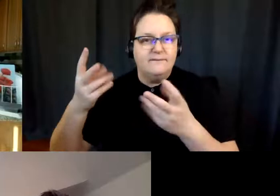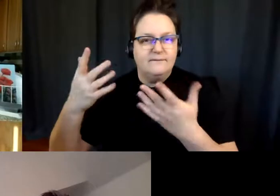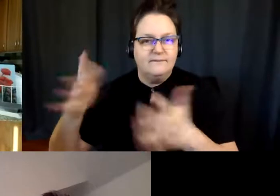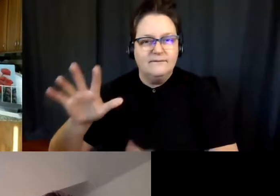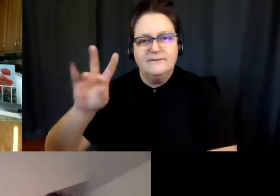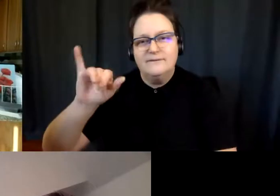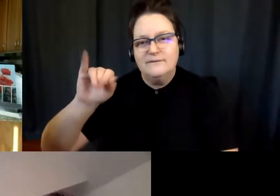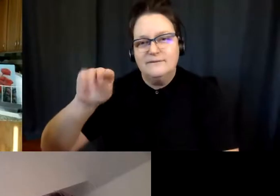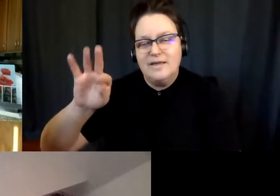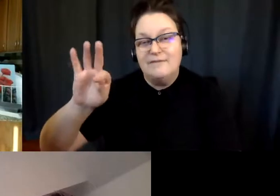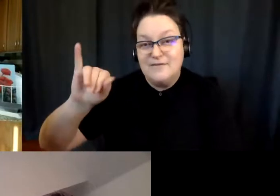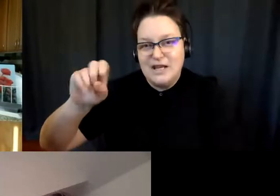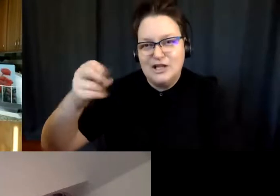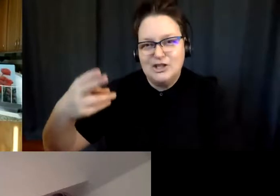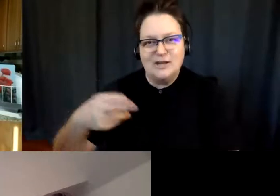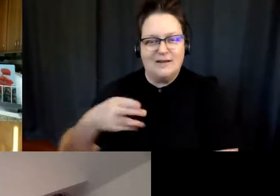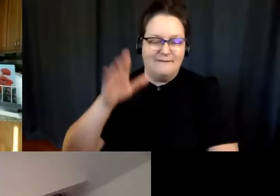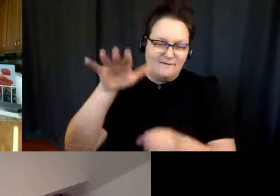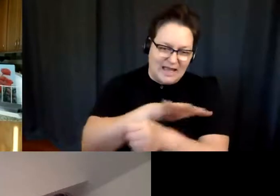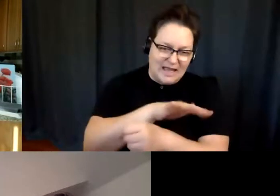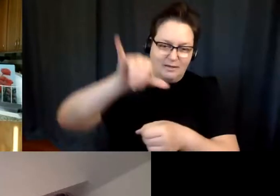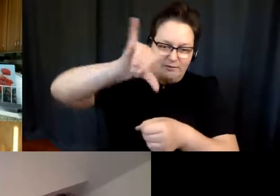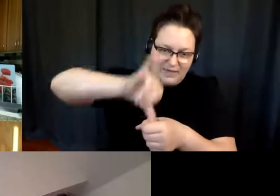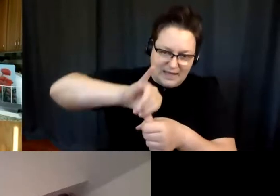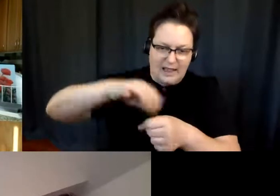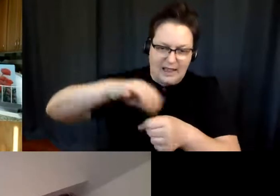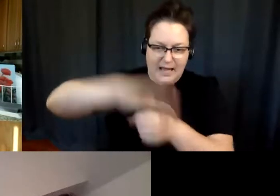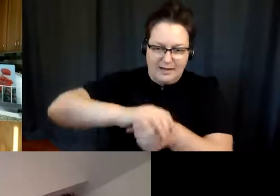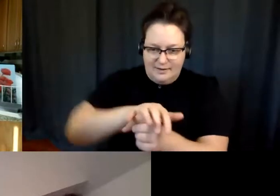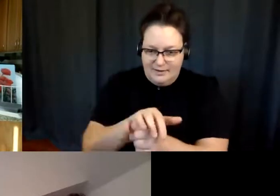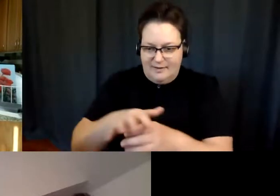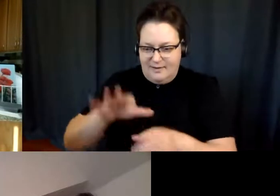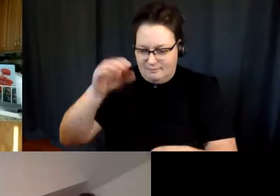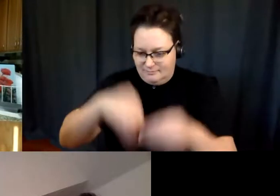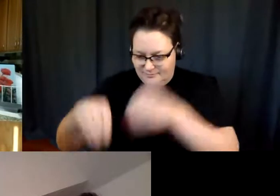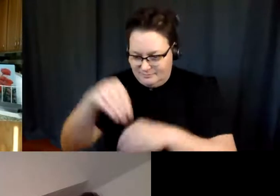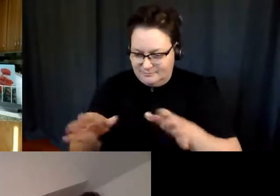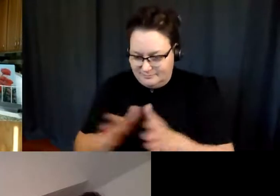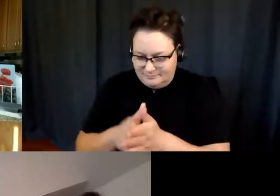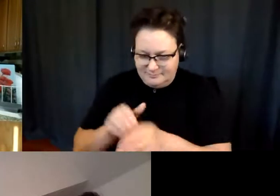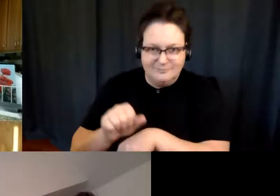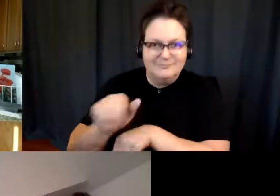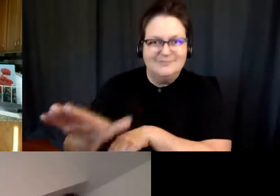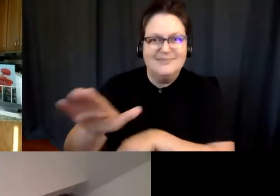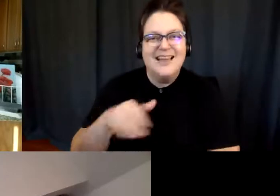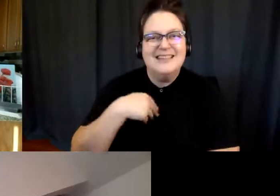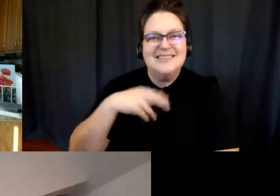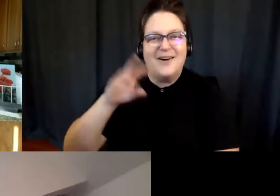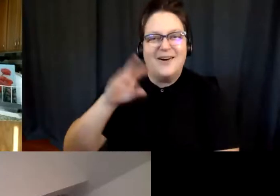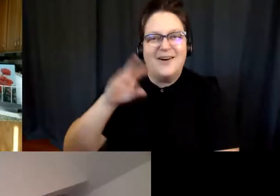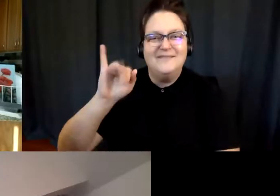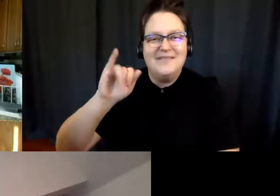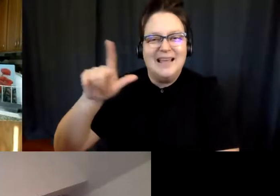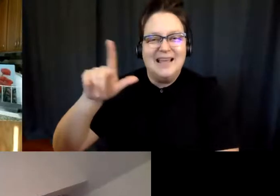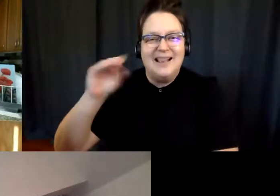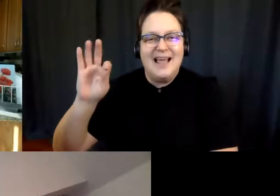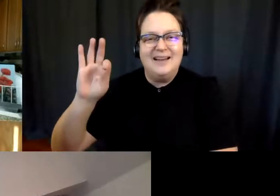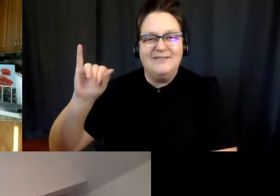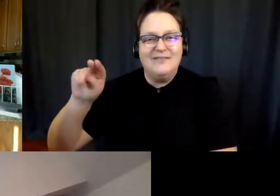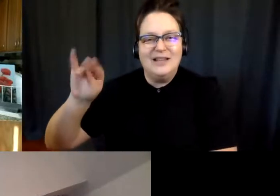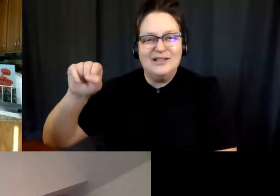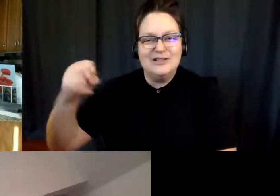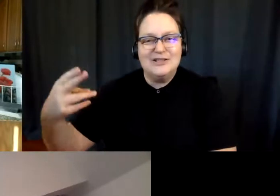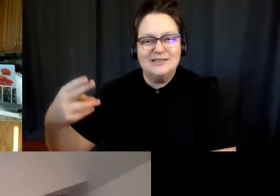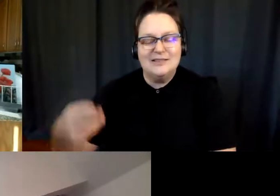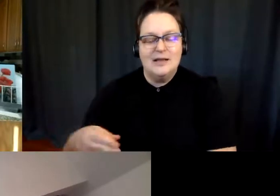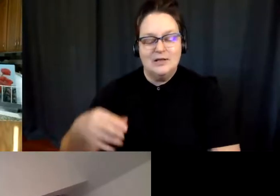facility. And so that's the place where they put the liquid in the little glass vial and package it up to ship it out, right? So